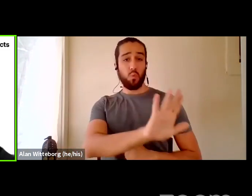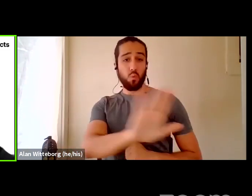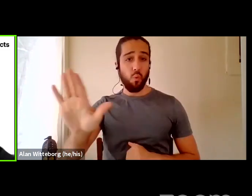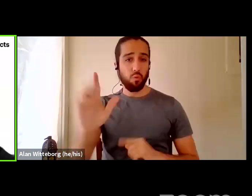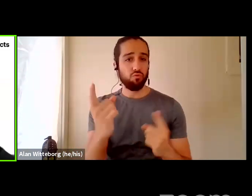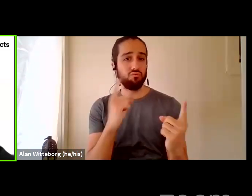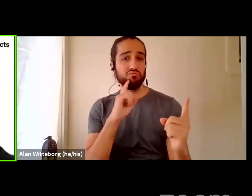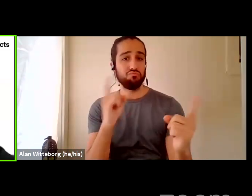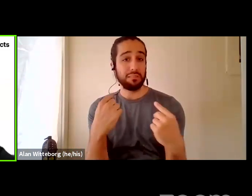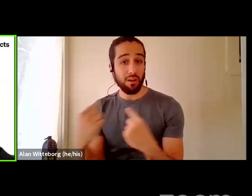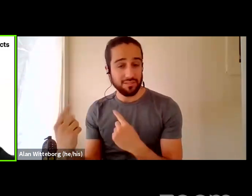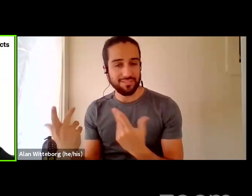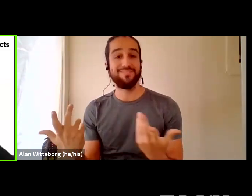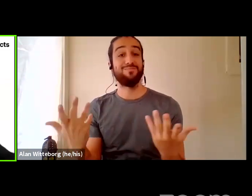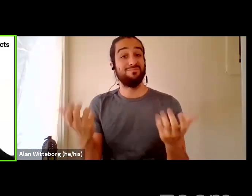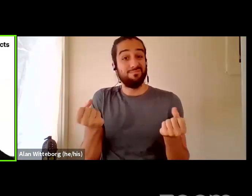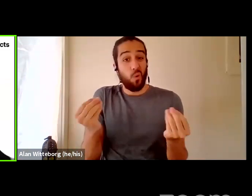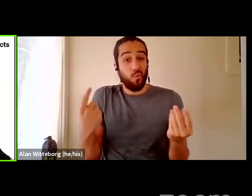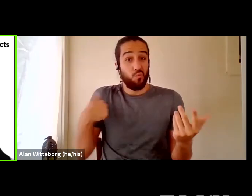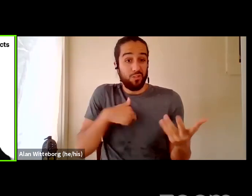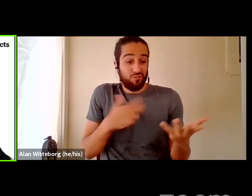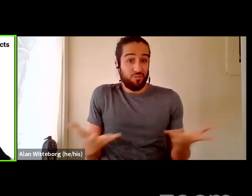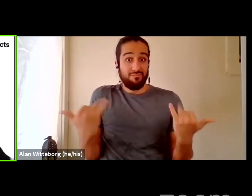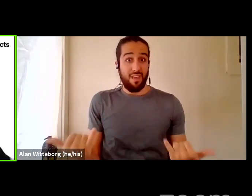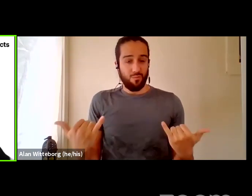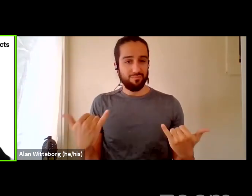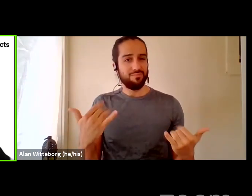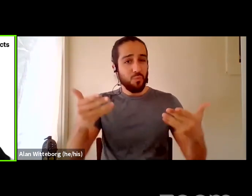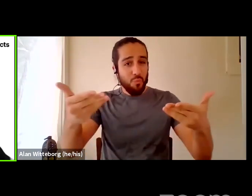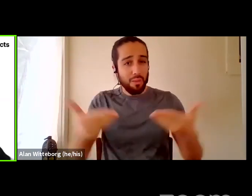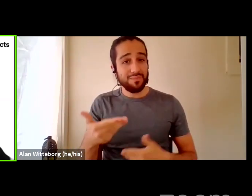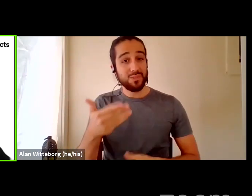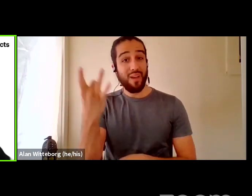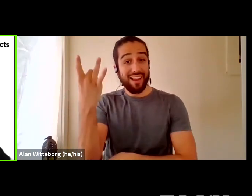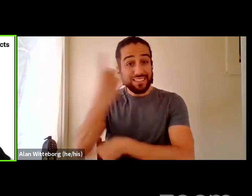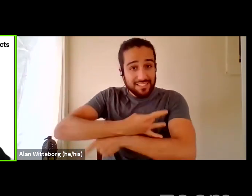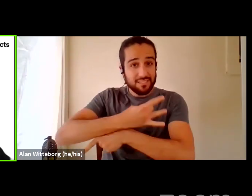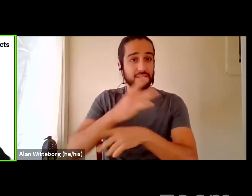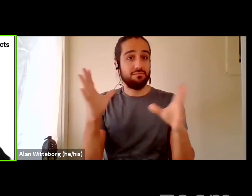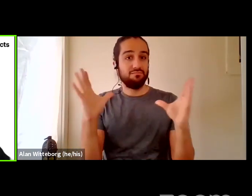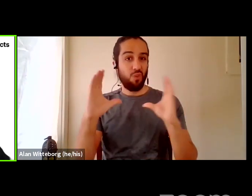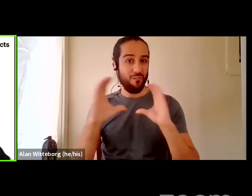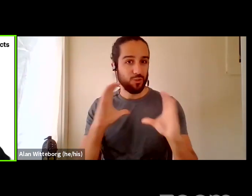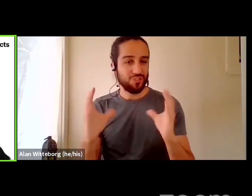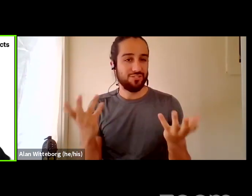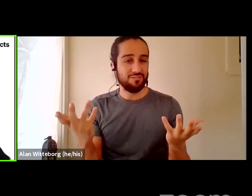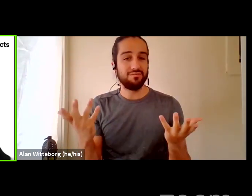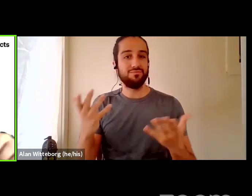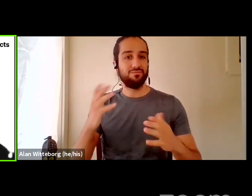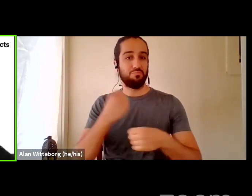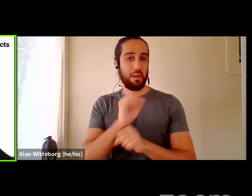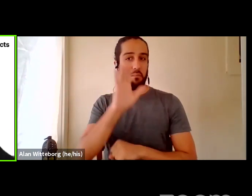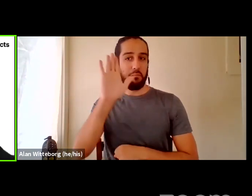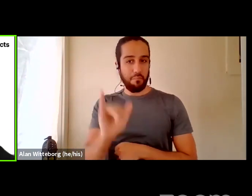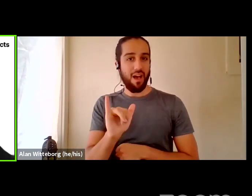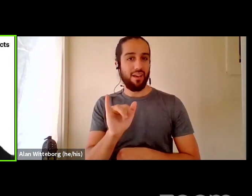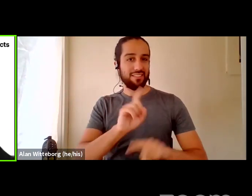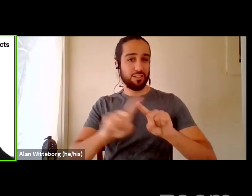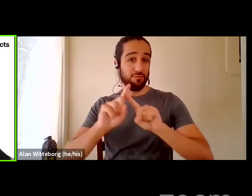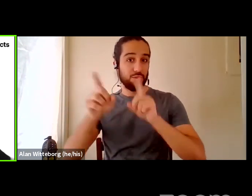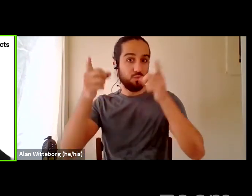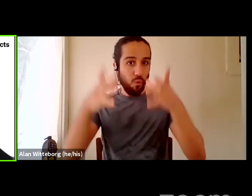So here we are. Welcome to 8 days of conversations crafted for and by theater directors and choreographers, live streamed